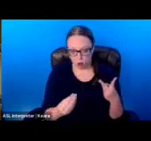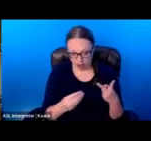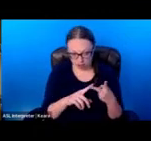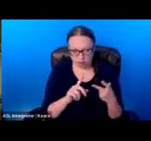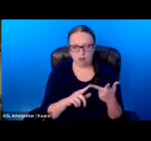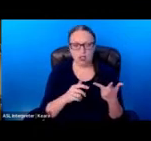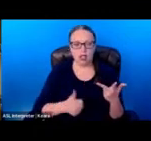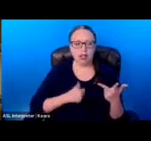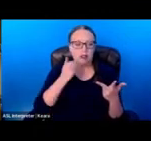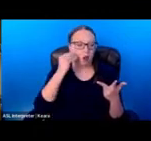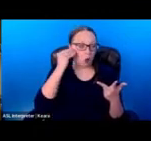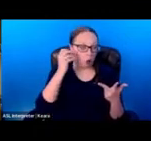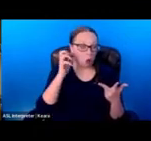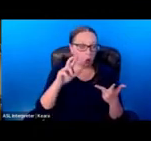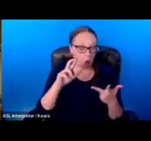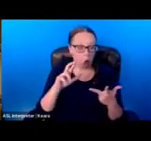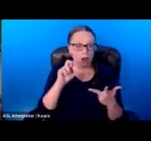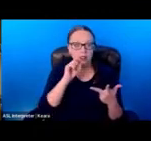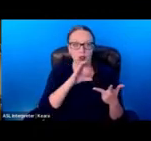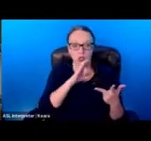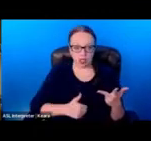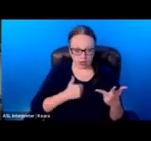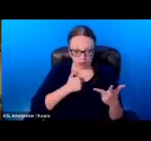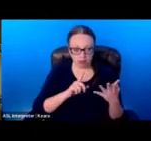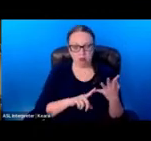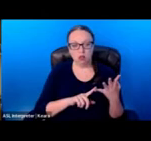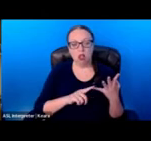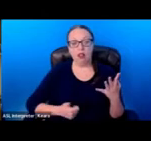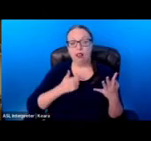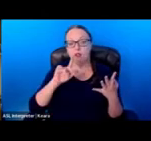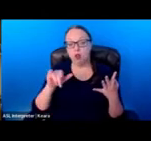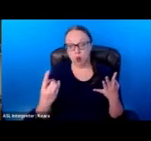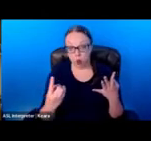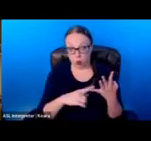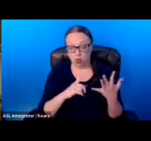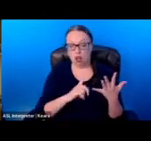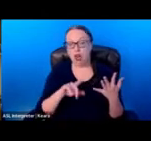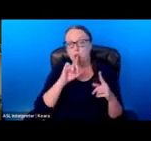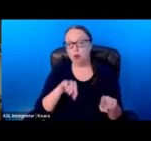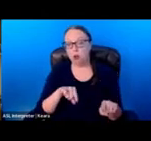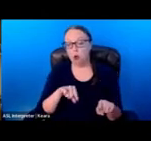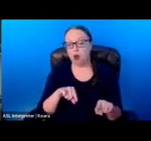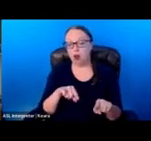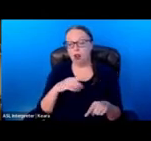senior living, live alone, and report having poor health status.